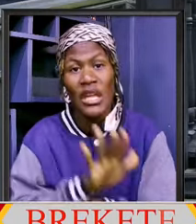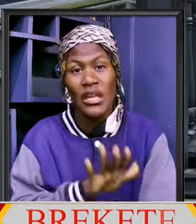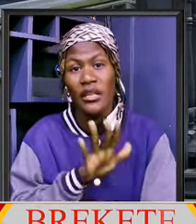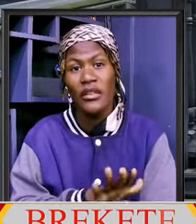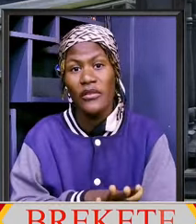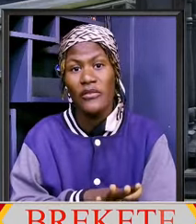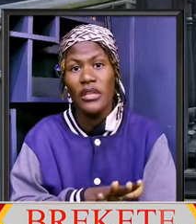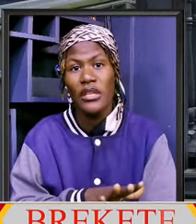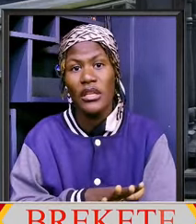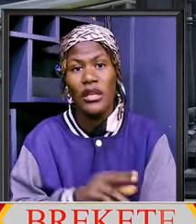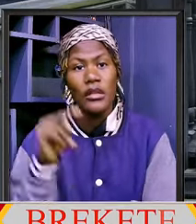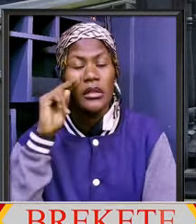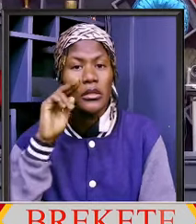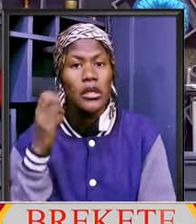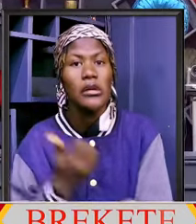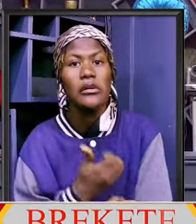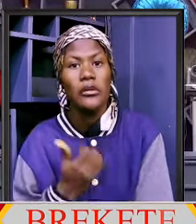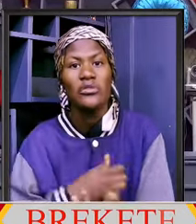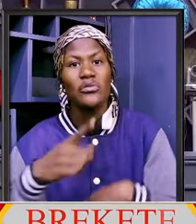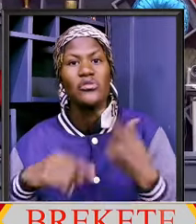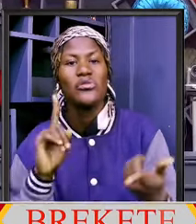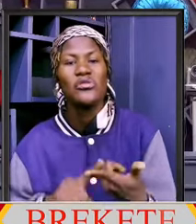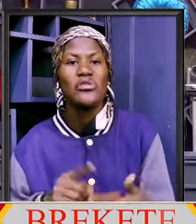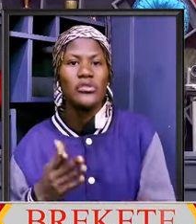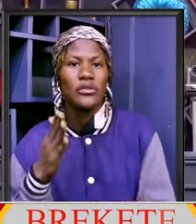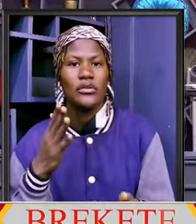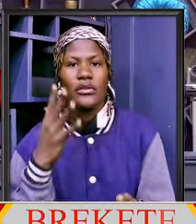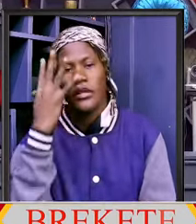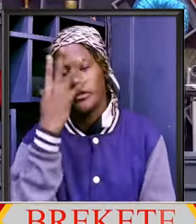sleep. Till they break again.